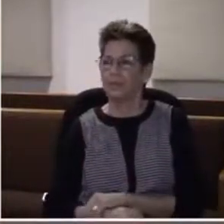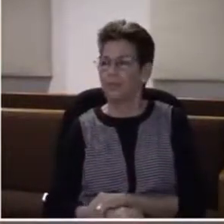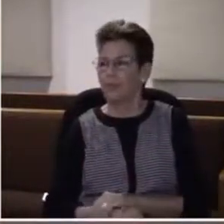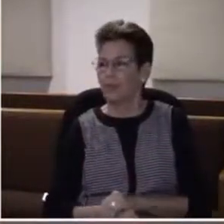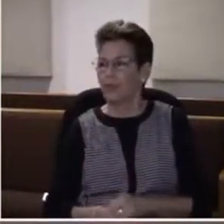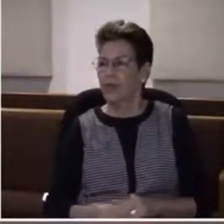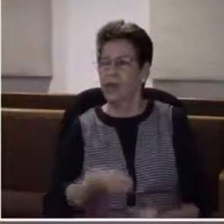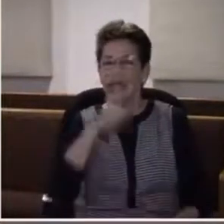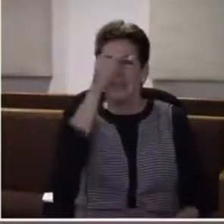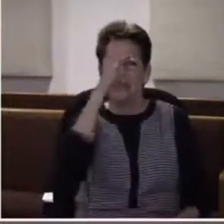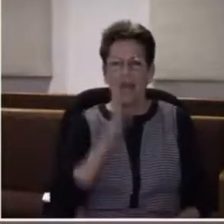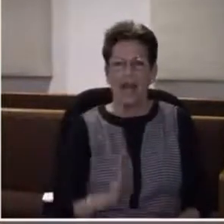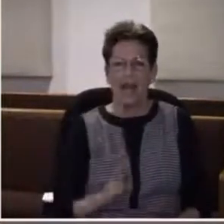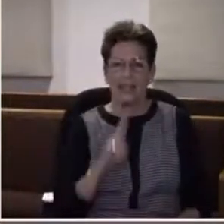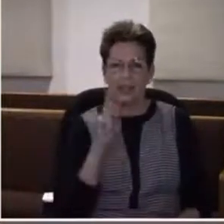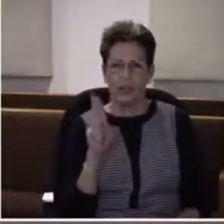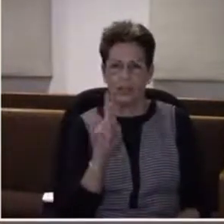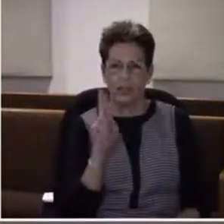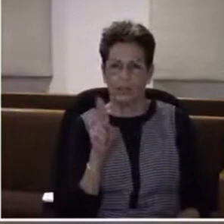God used